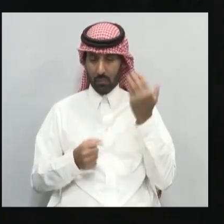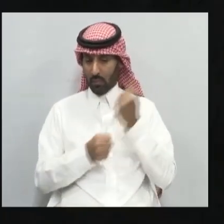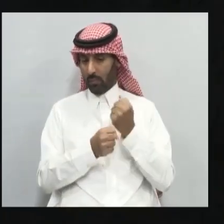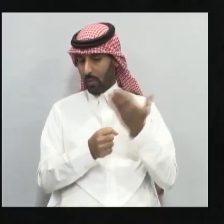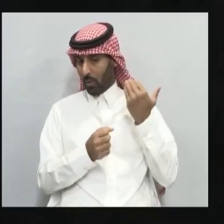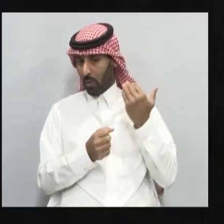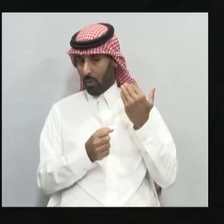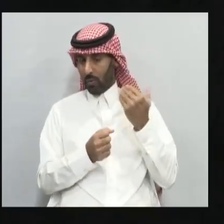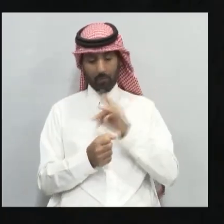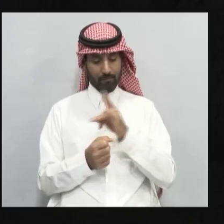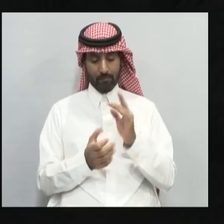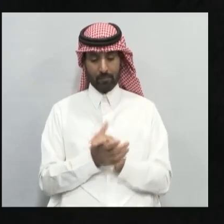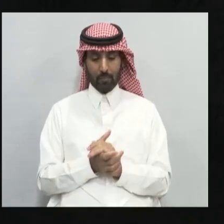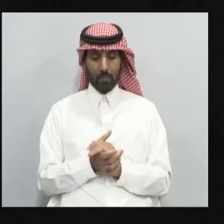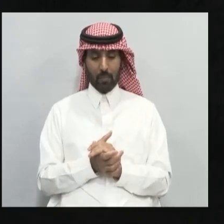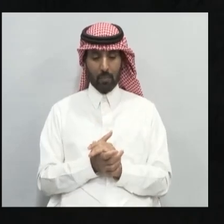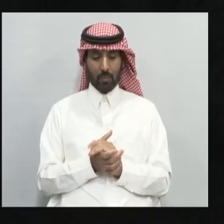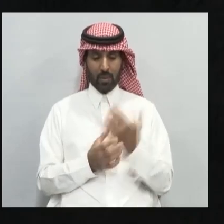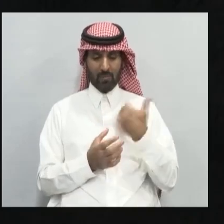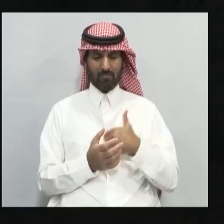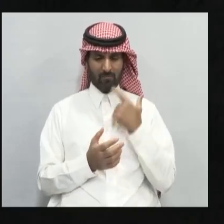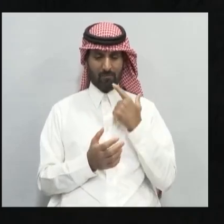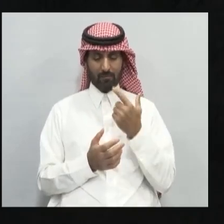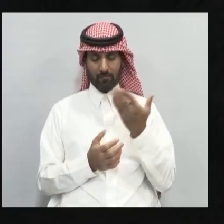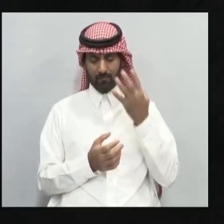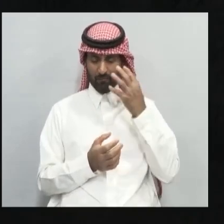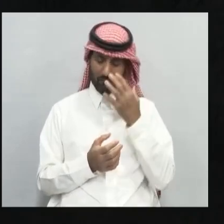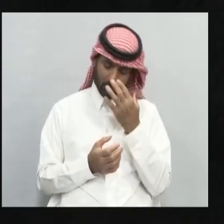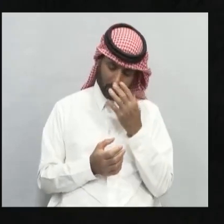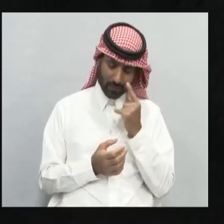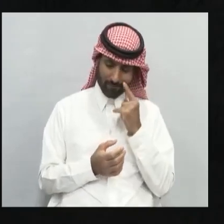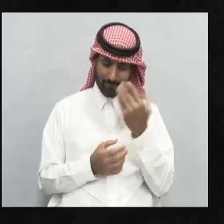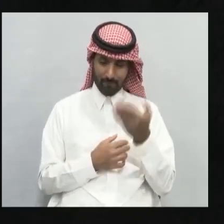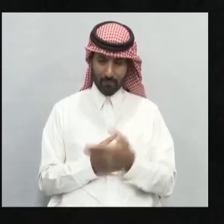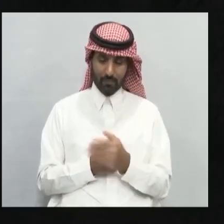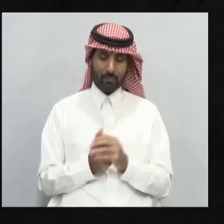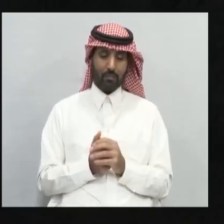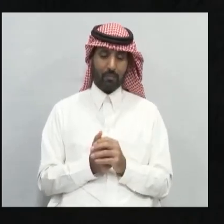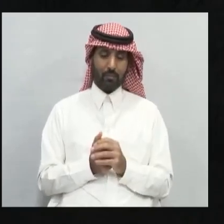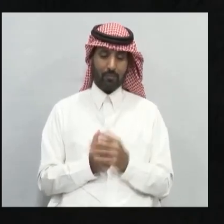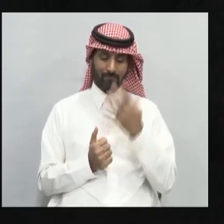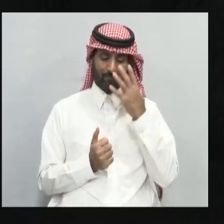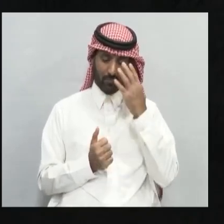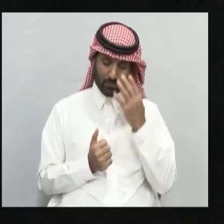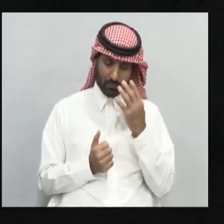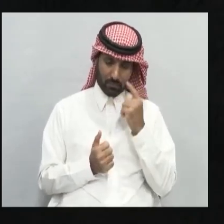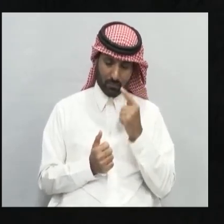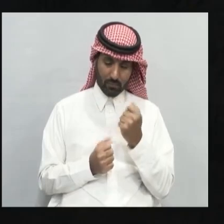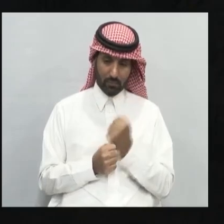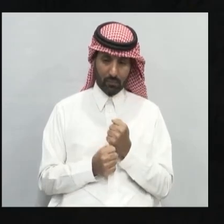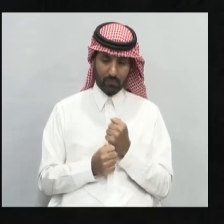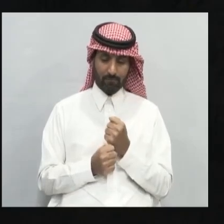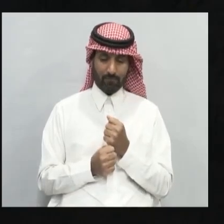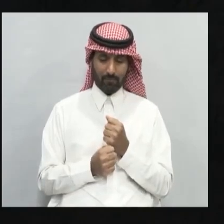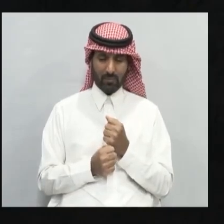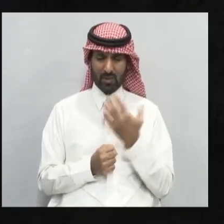past? Not really. His feeling is regret. When you feel regret, you feel